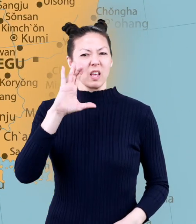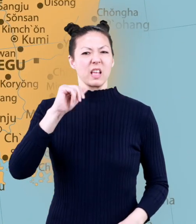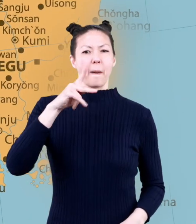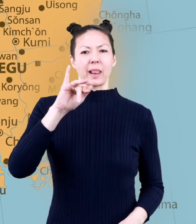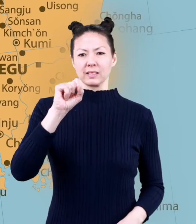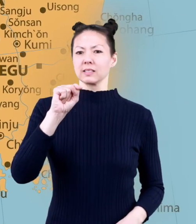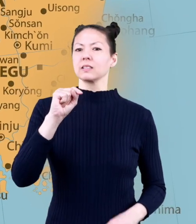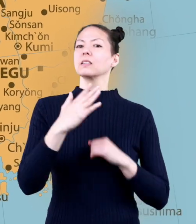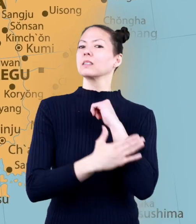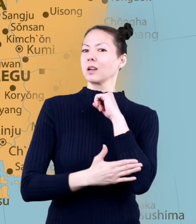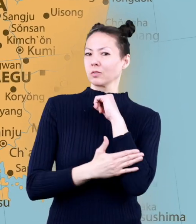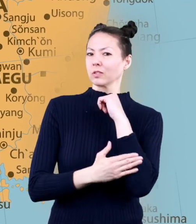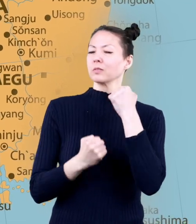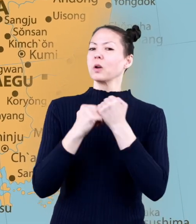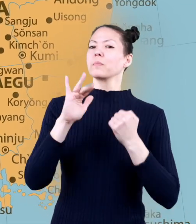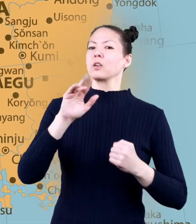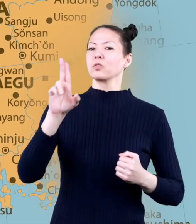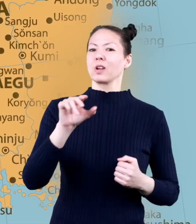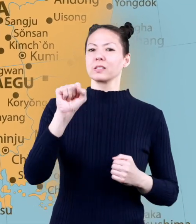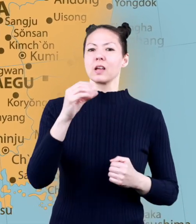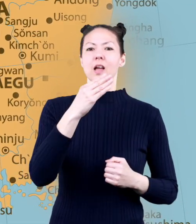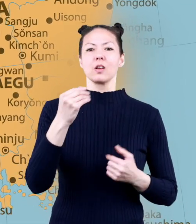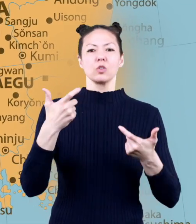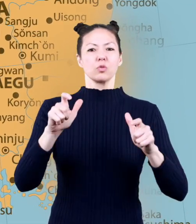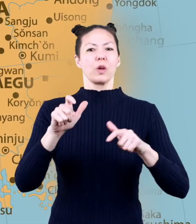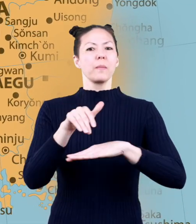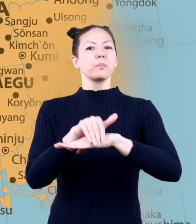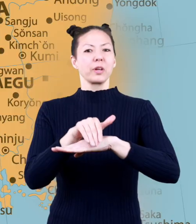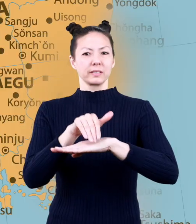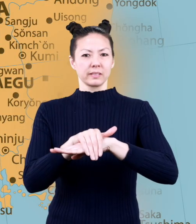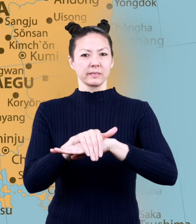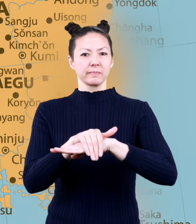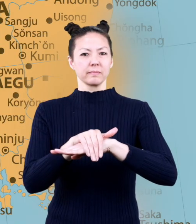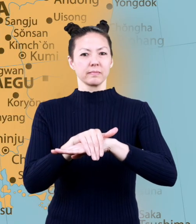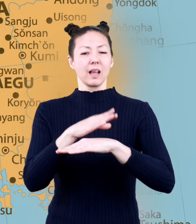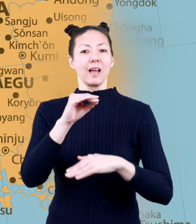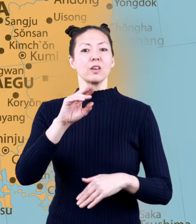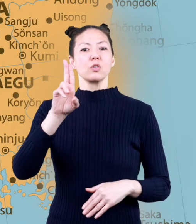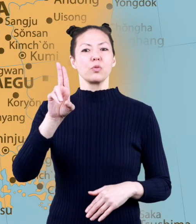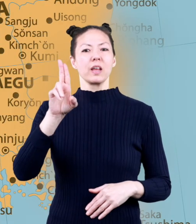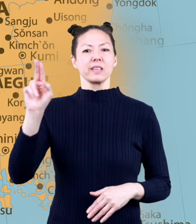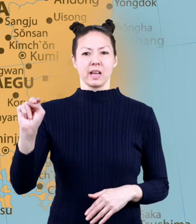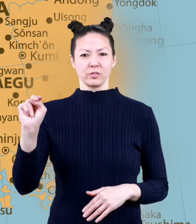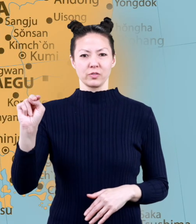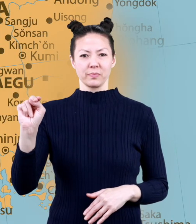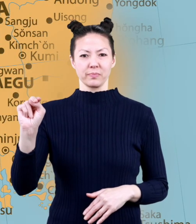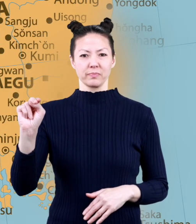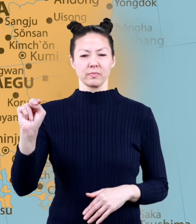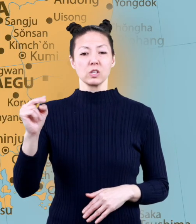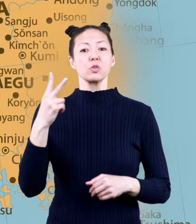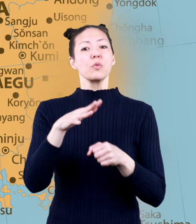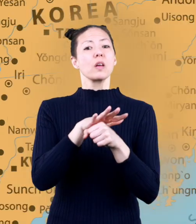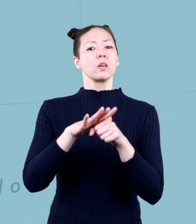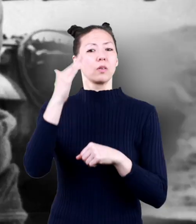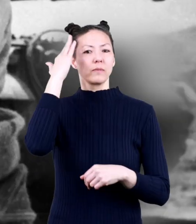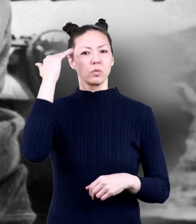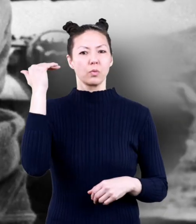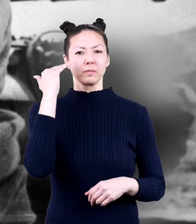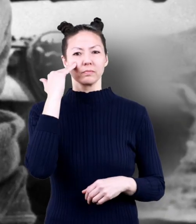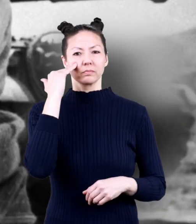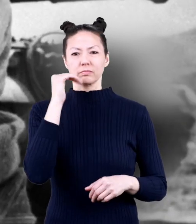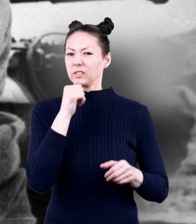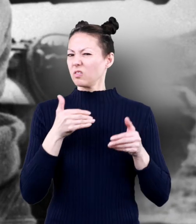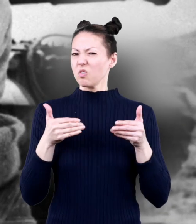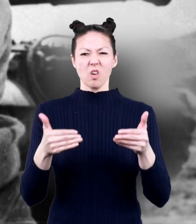South Korea was a capitalist country, supported by the United States, Great Britain, and the United Nations. The